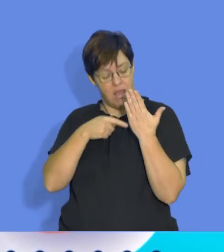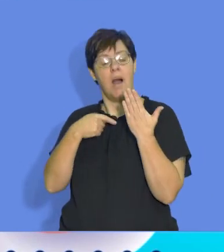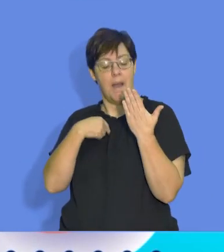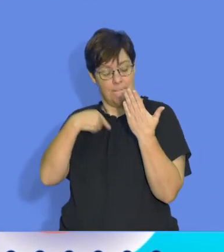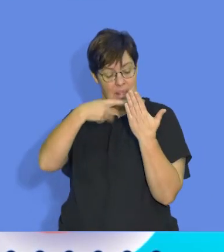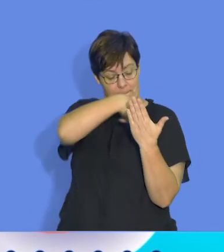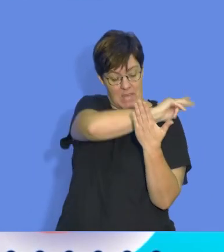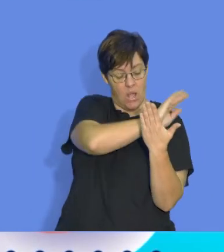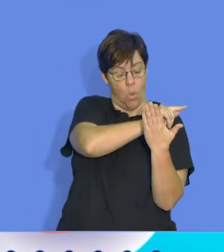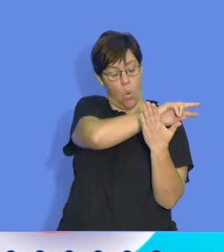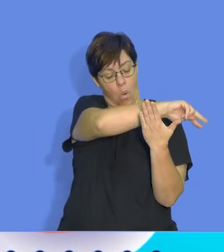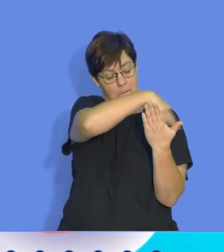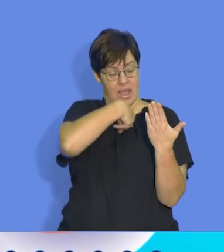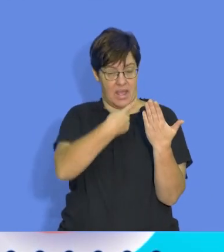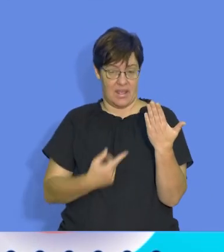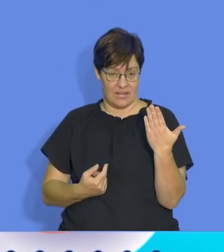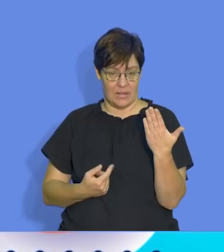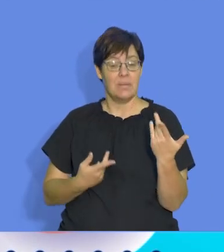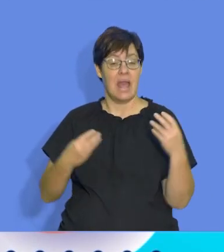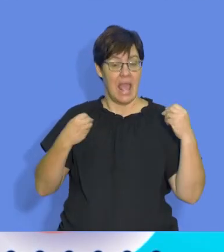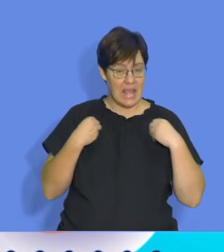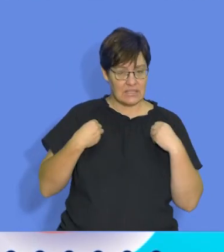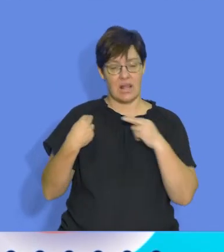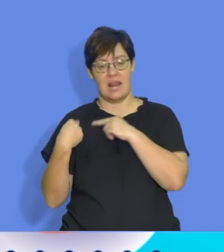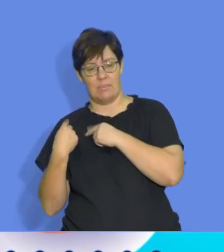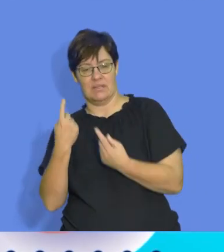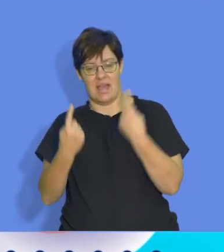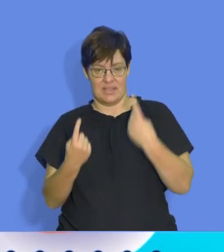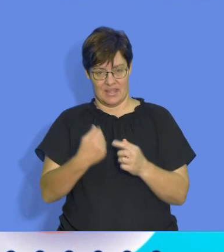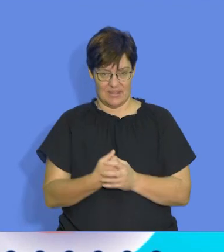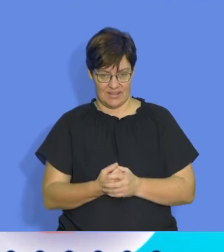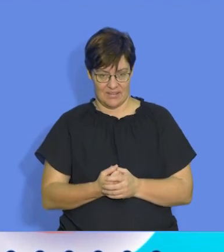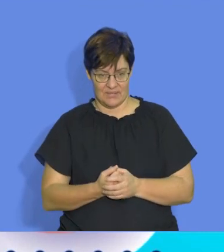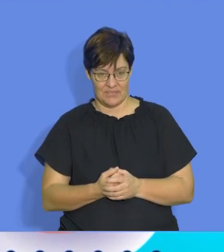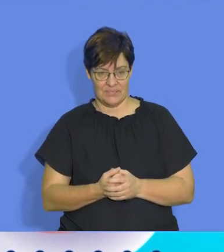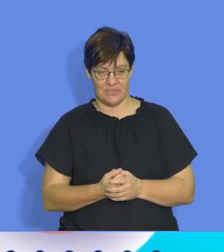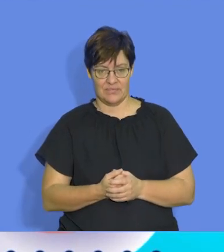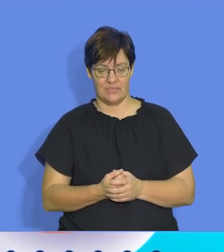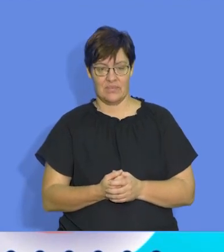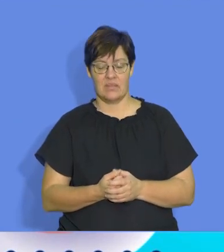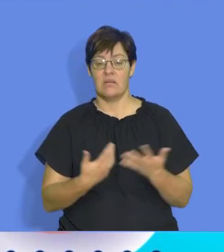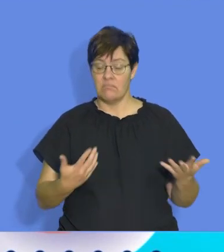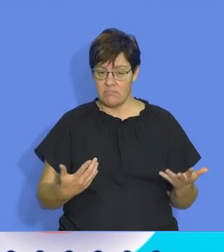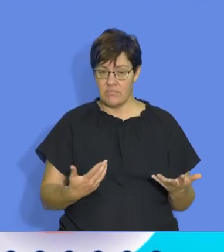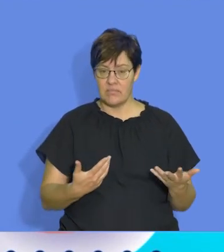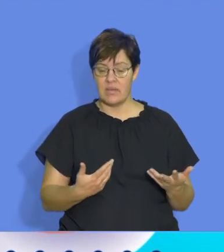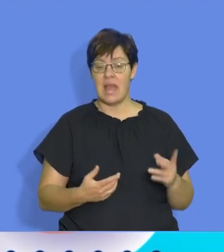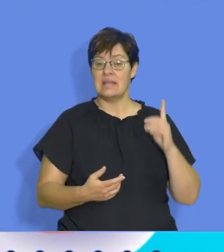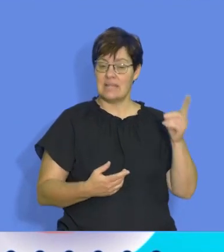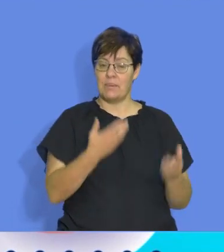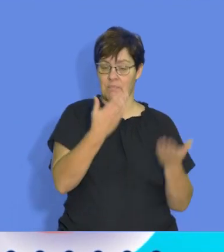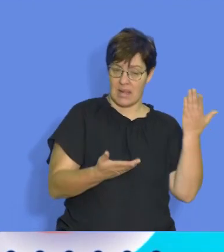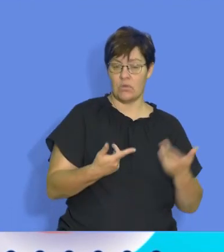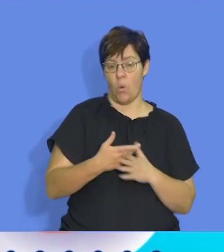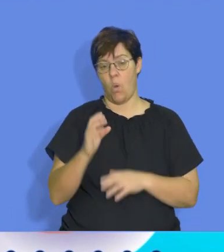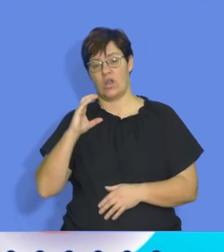it is an asset or a liability. What am I saying? I'm saying that it can either have a debit balance or it